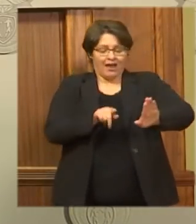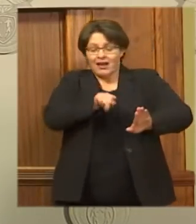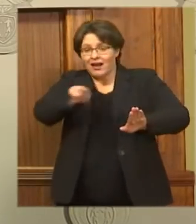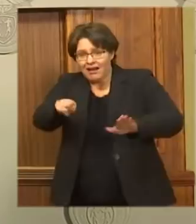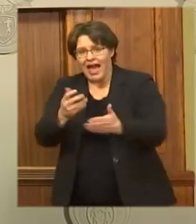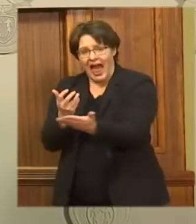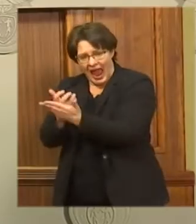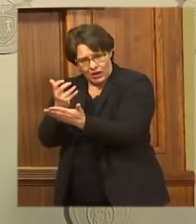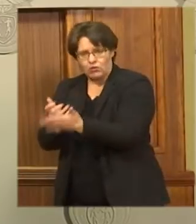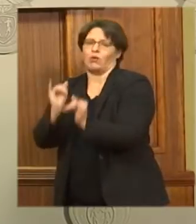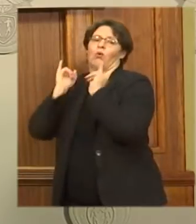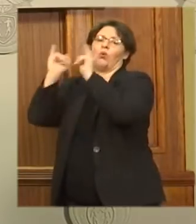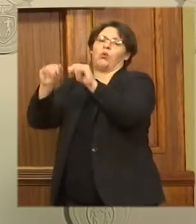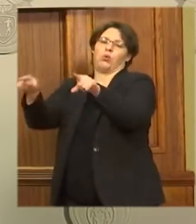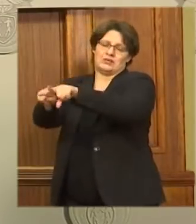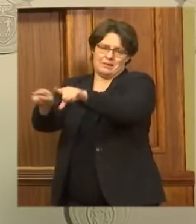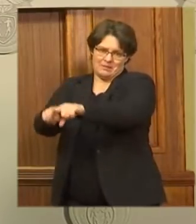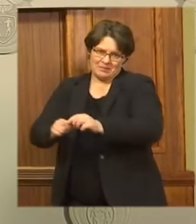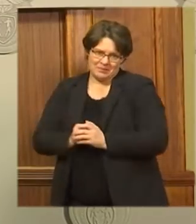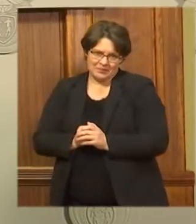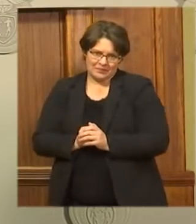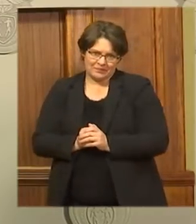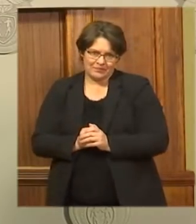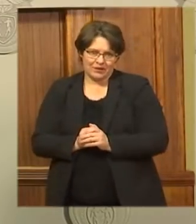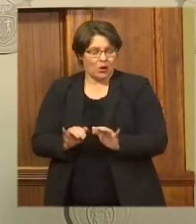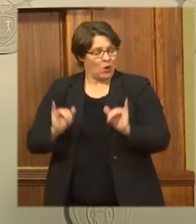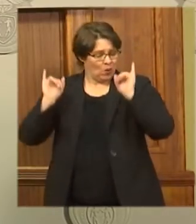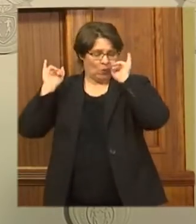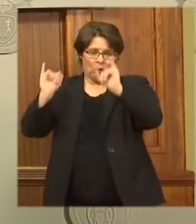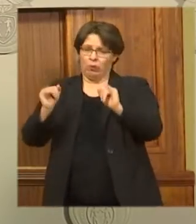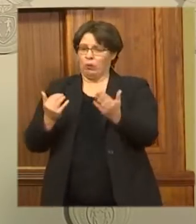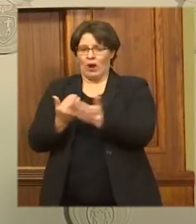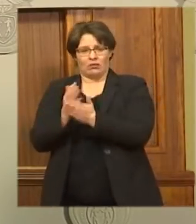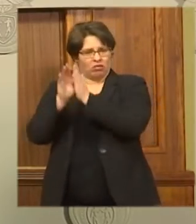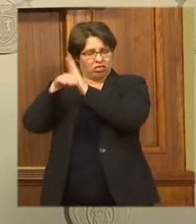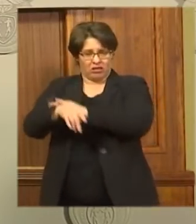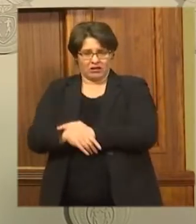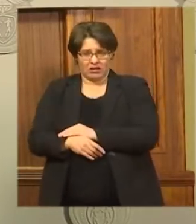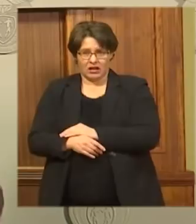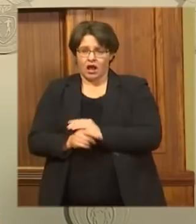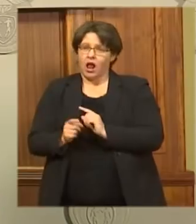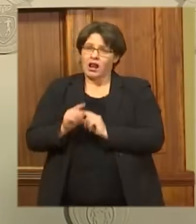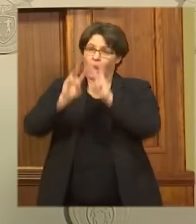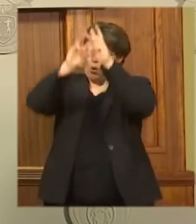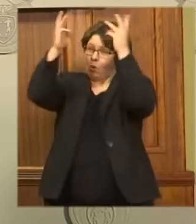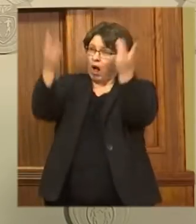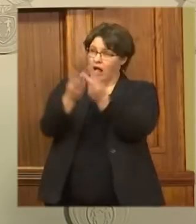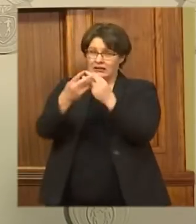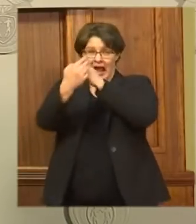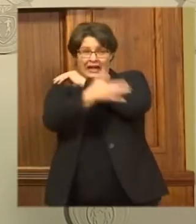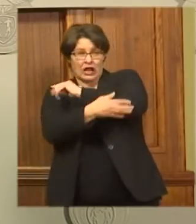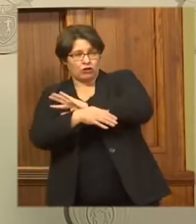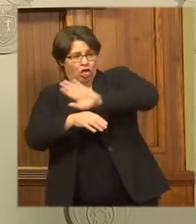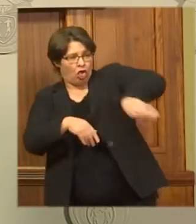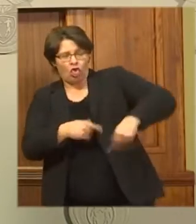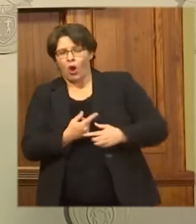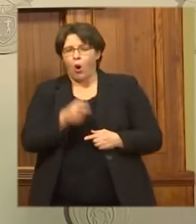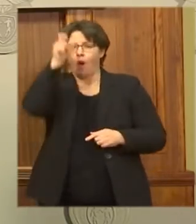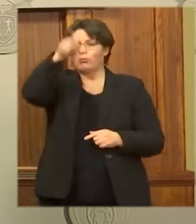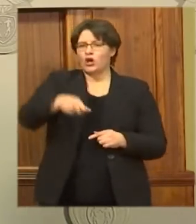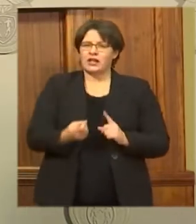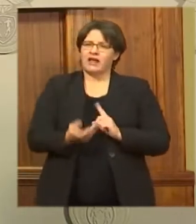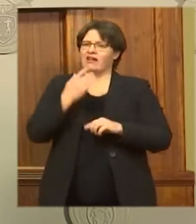crisis of ever-increasing proportions. No country, no industry, and no person